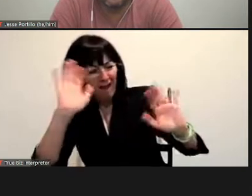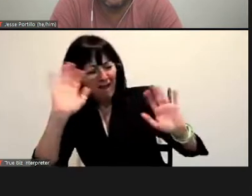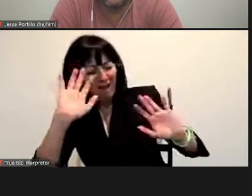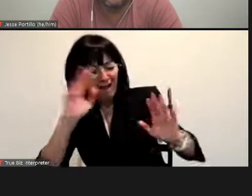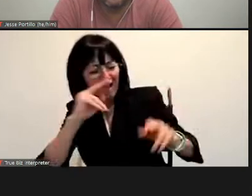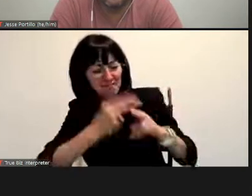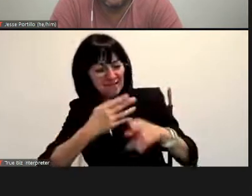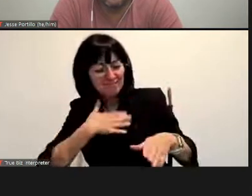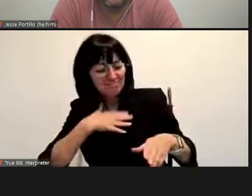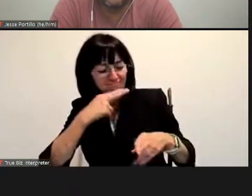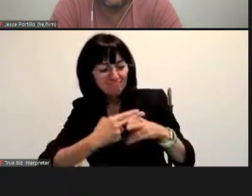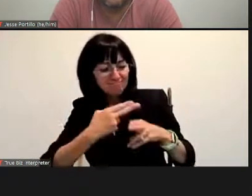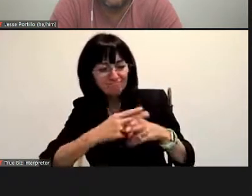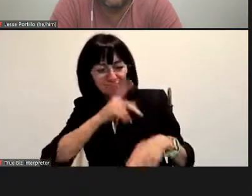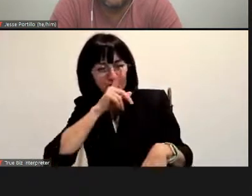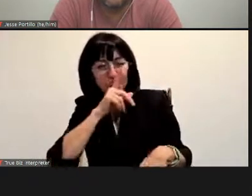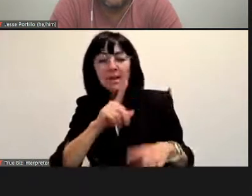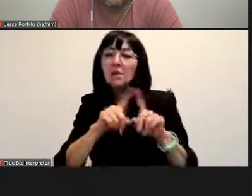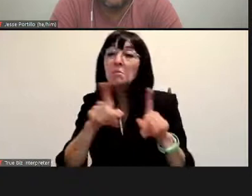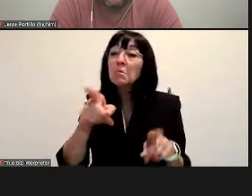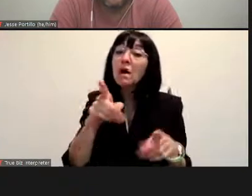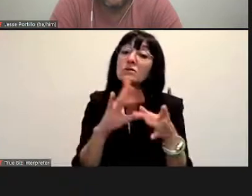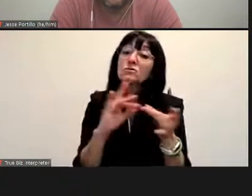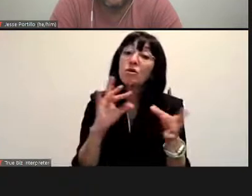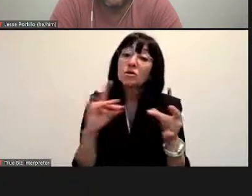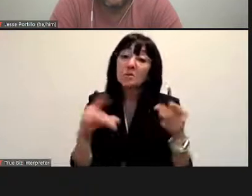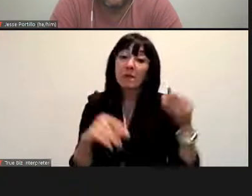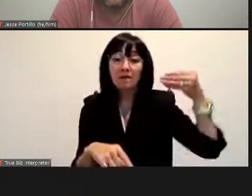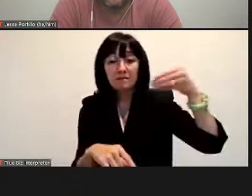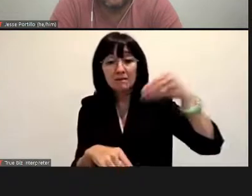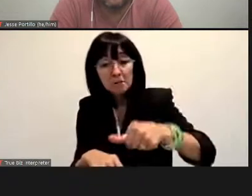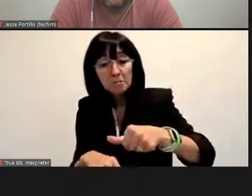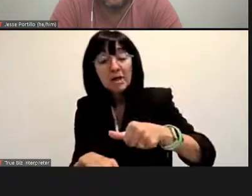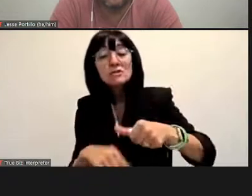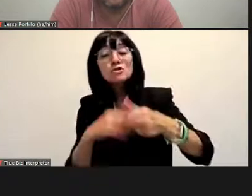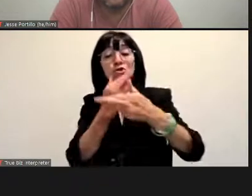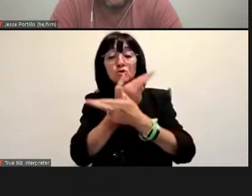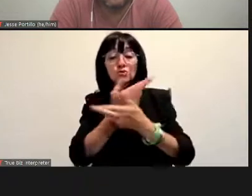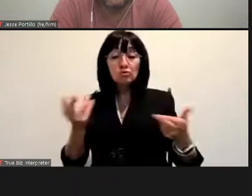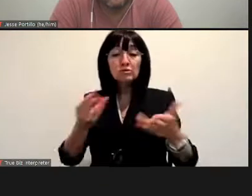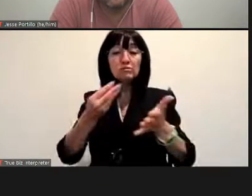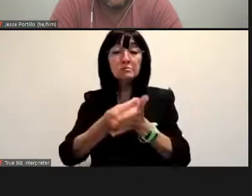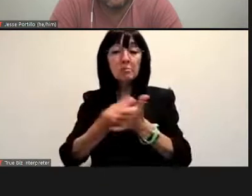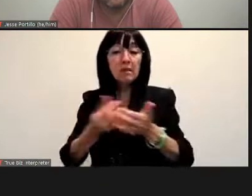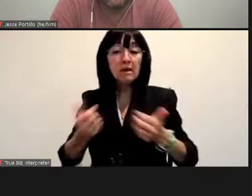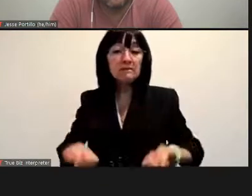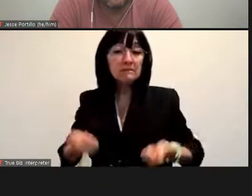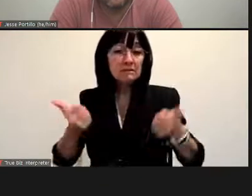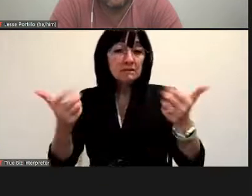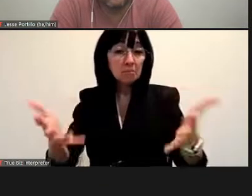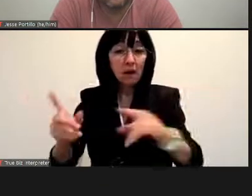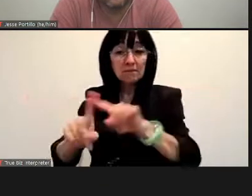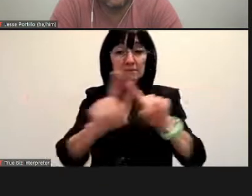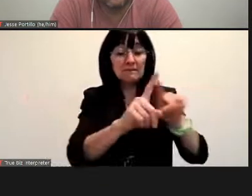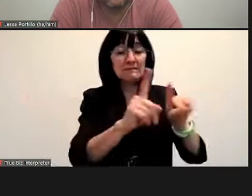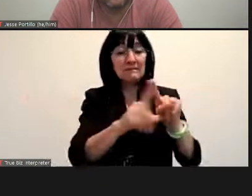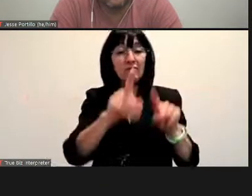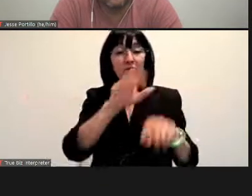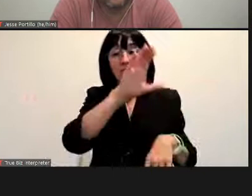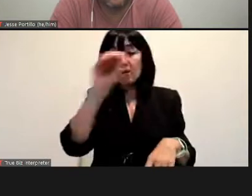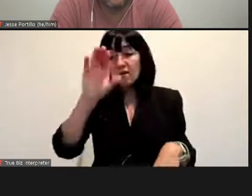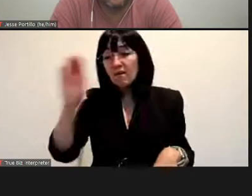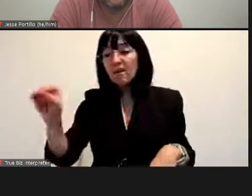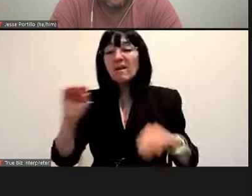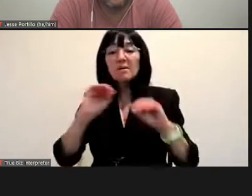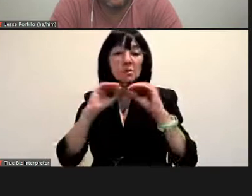the compensation and where the resources are being spent in organizations and on teams. I mean, looking